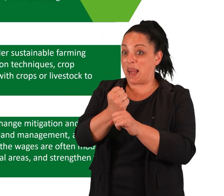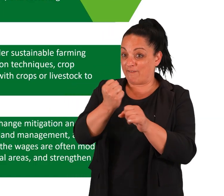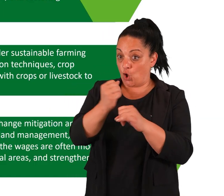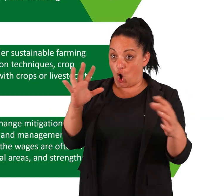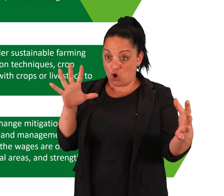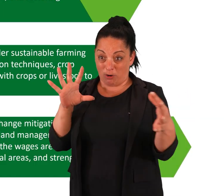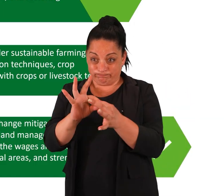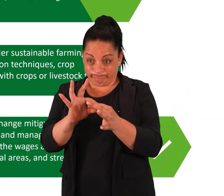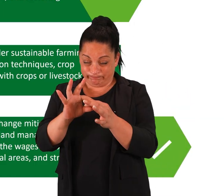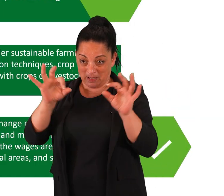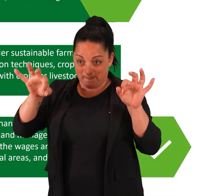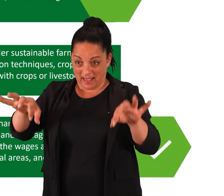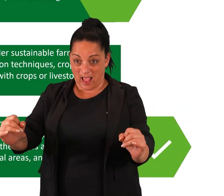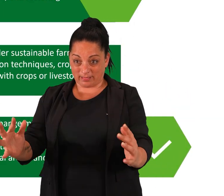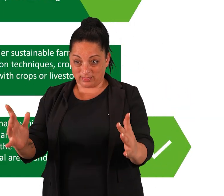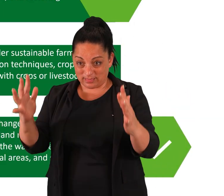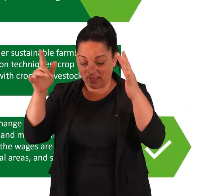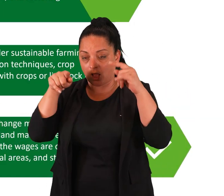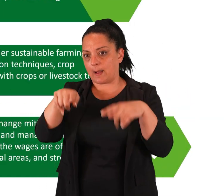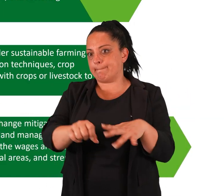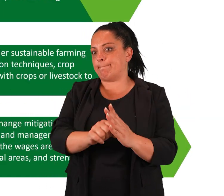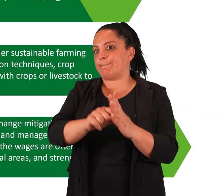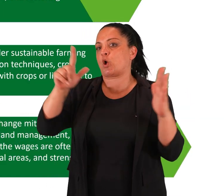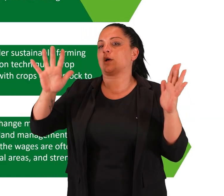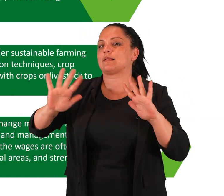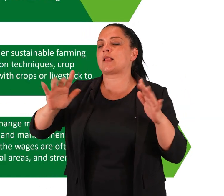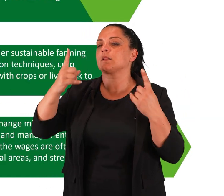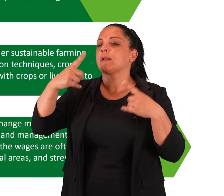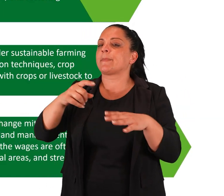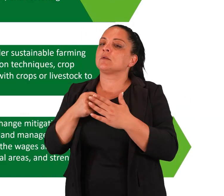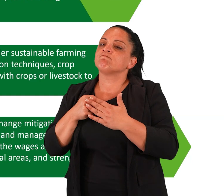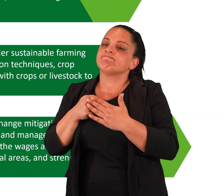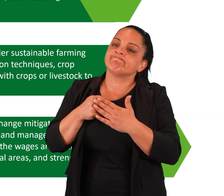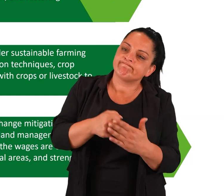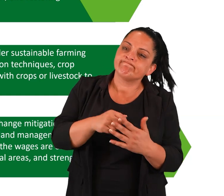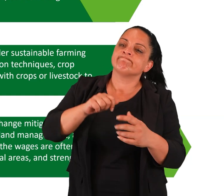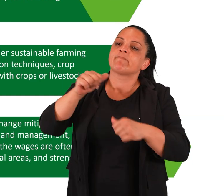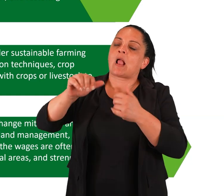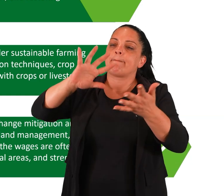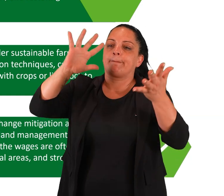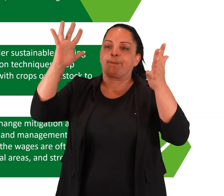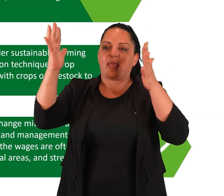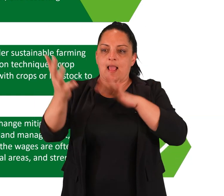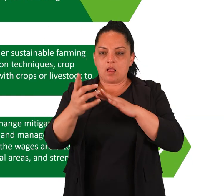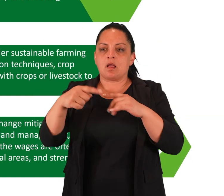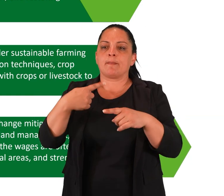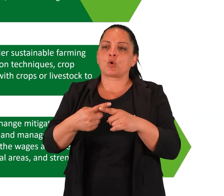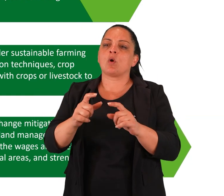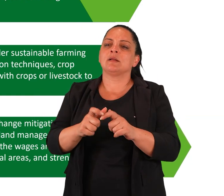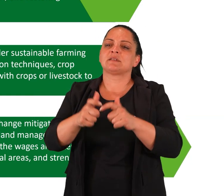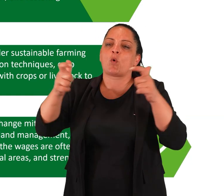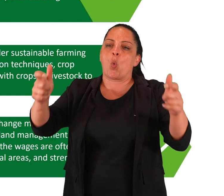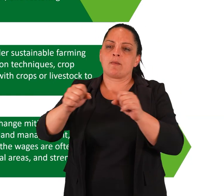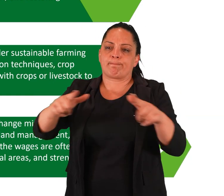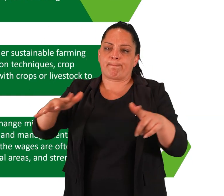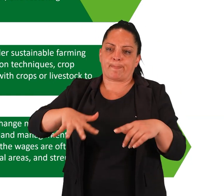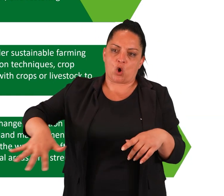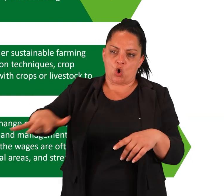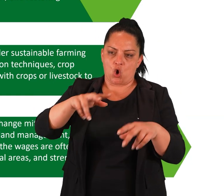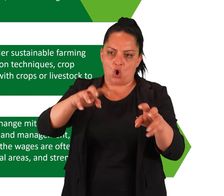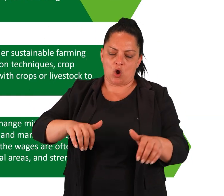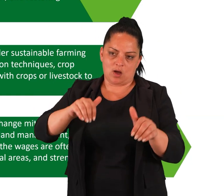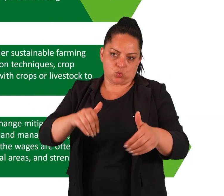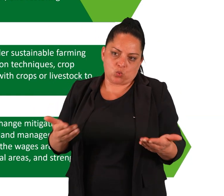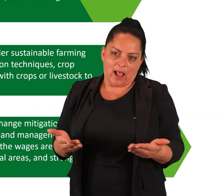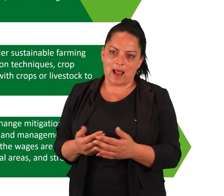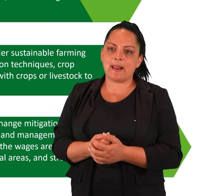Planting-related jobs play an essential role in supporting climate change mitigation and rural development. They contribute to carbon sequestration,